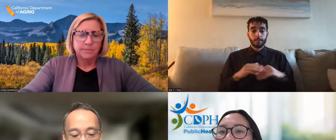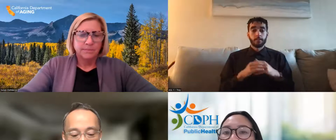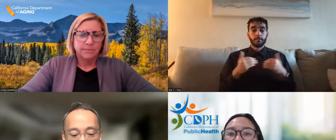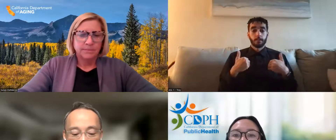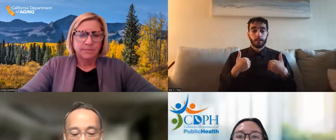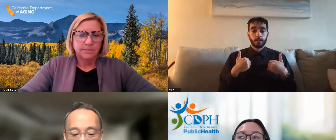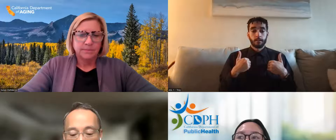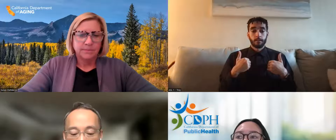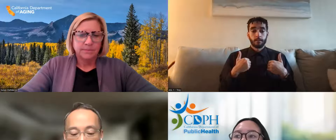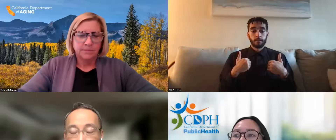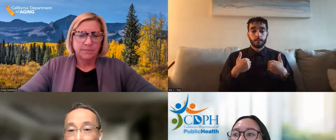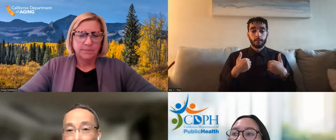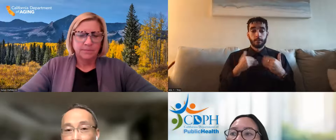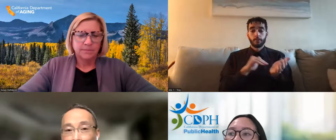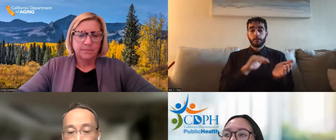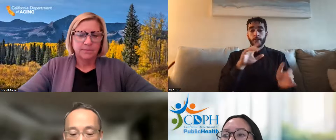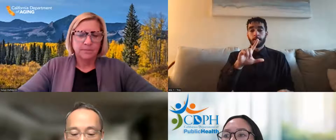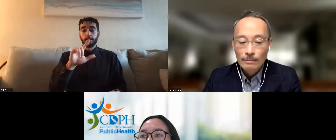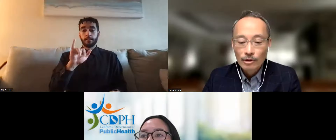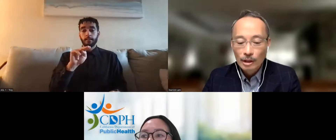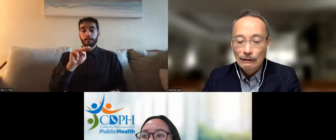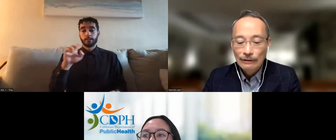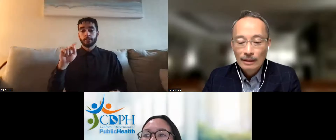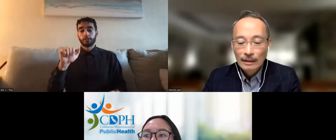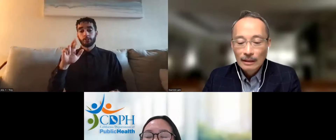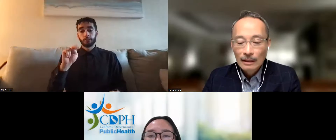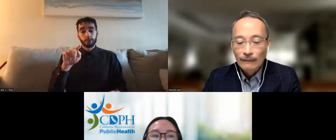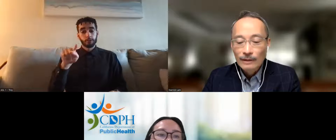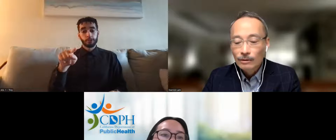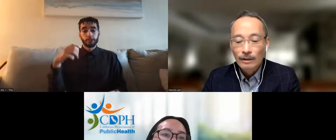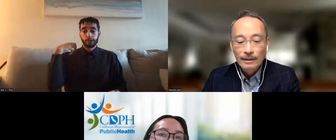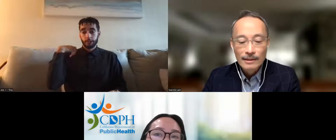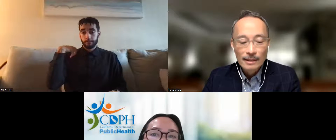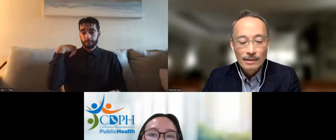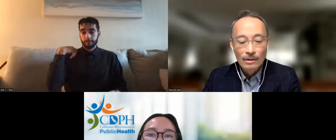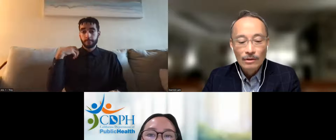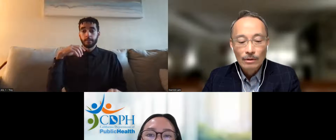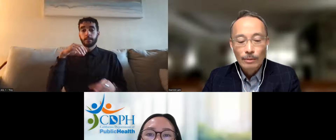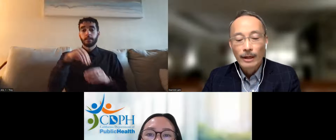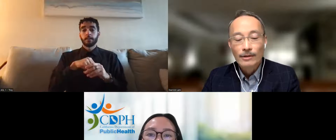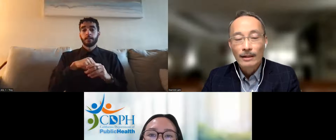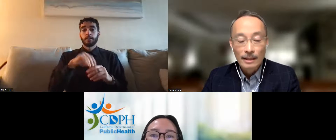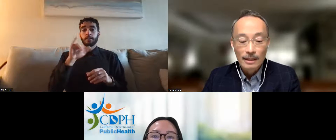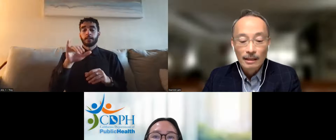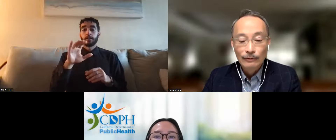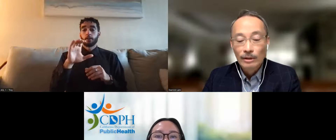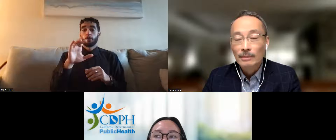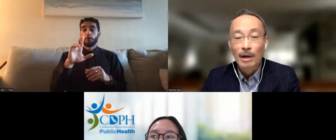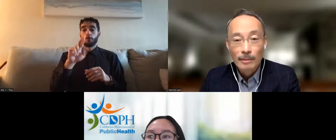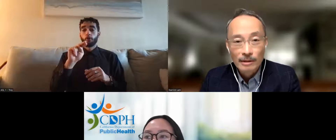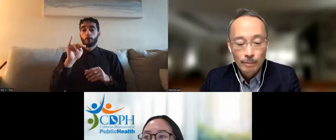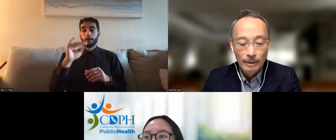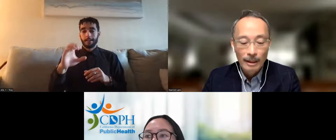have Dr. Lindsay Stern, who is the interim chief of the Chronic Disease Control Branch at the